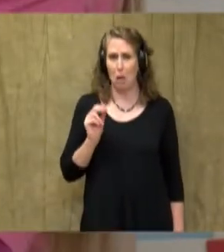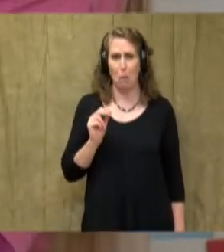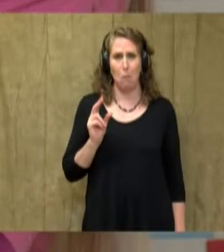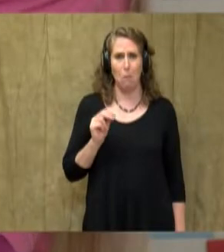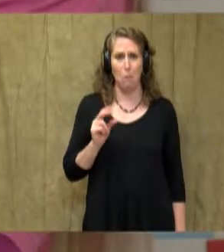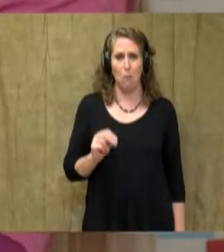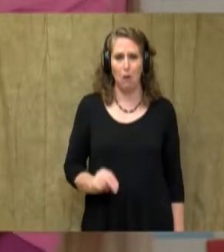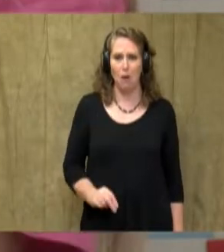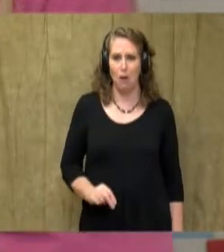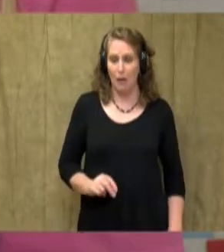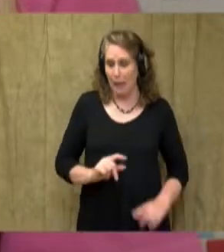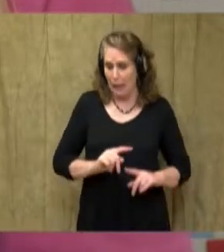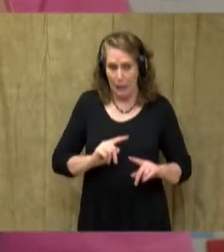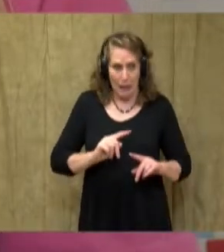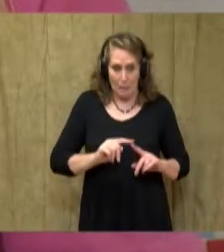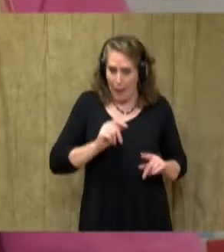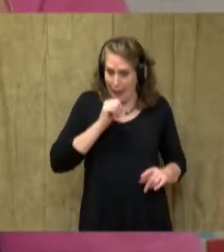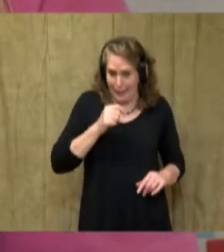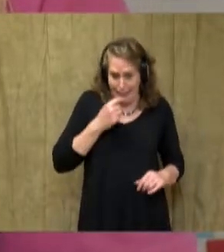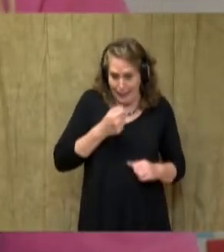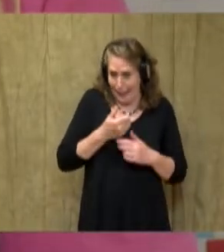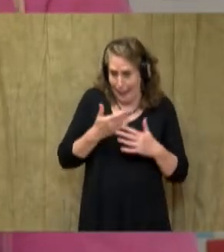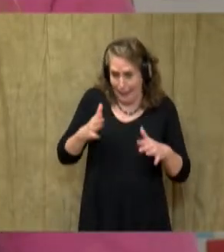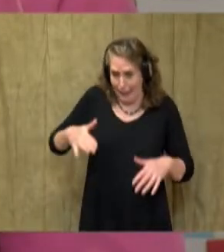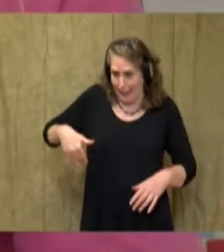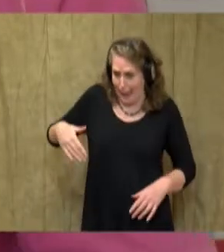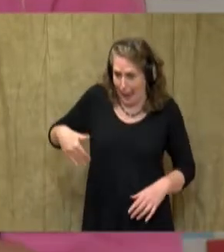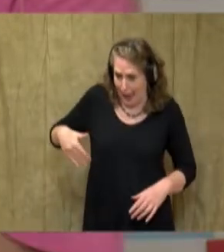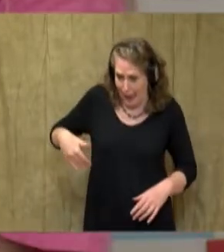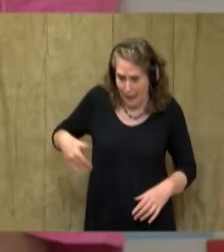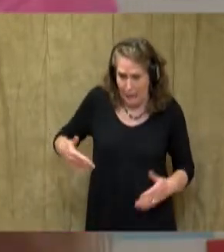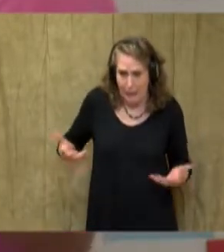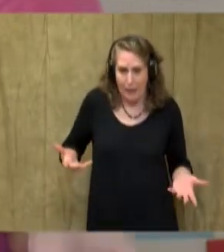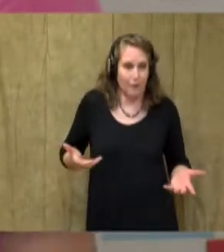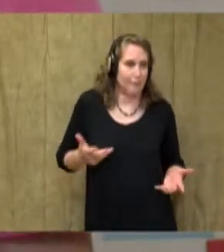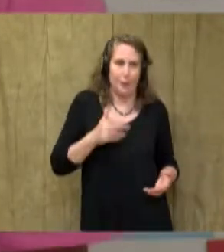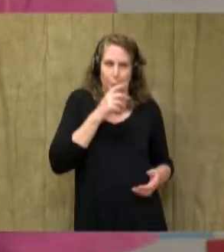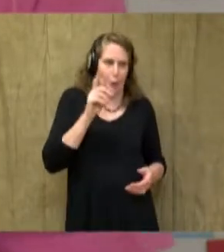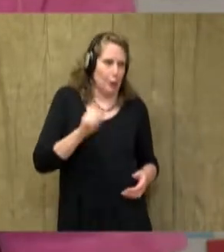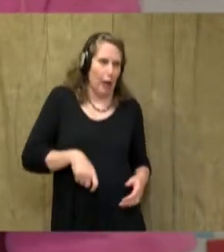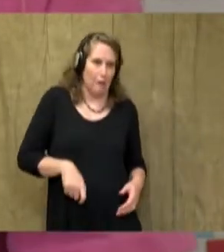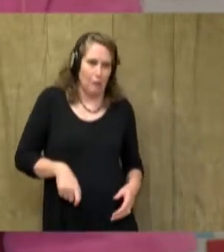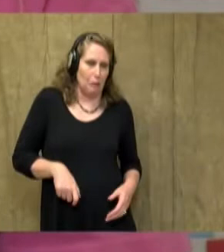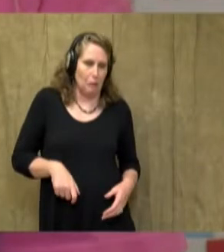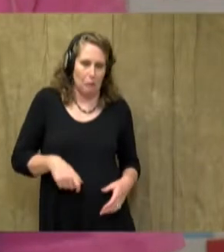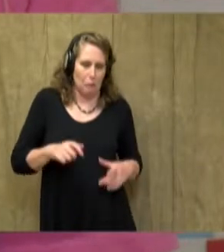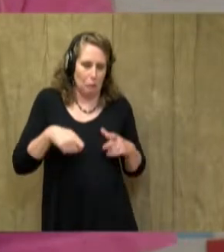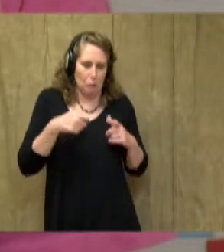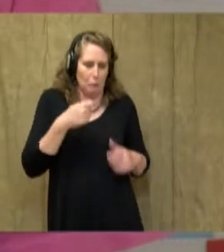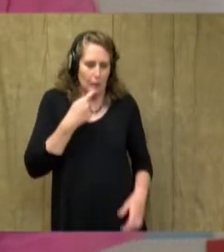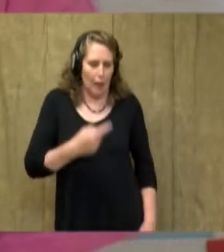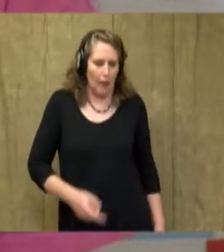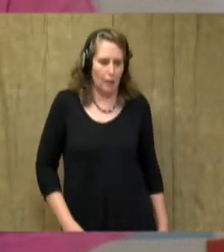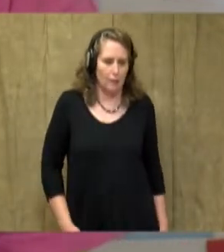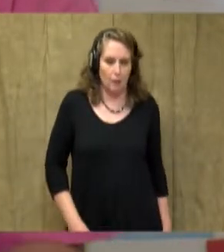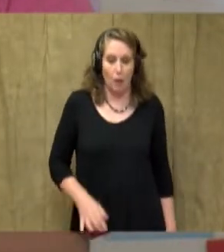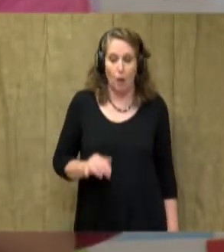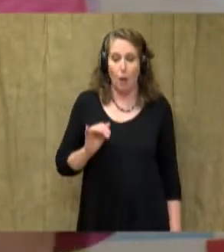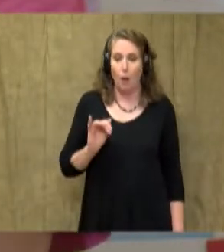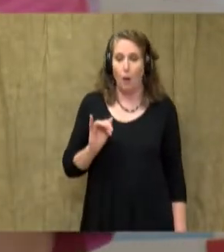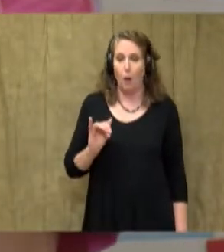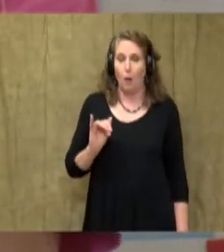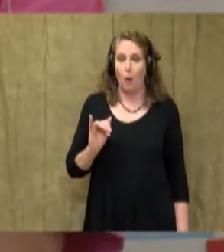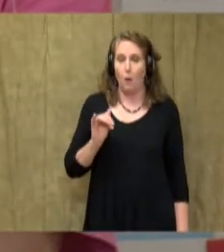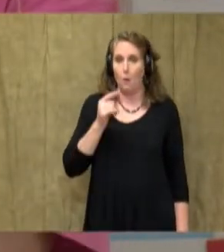No. But I didn't say anything yet, said Peanut Butter. You didn't have to, said Soup. Oh,